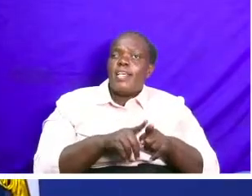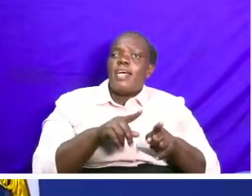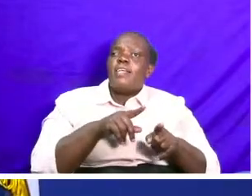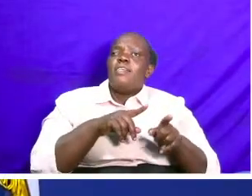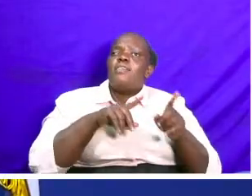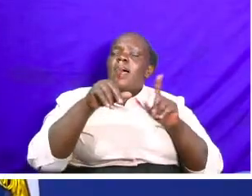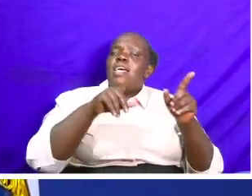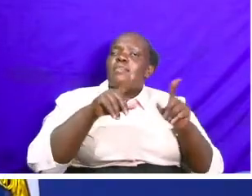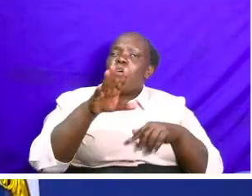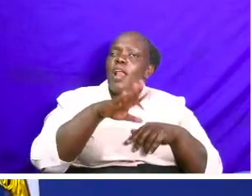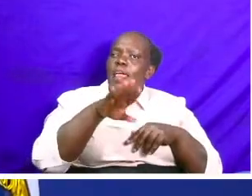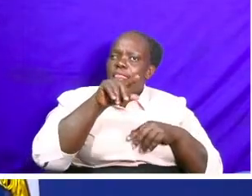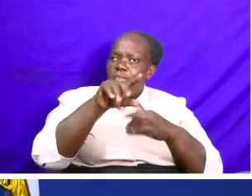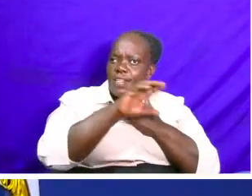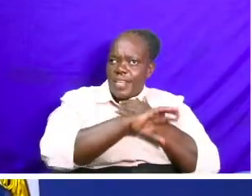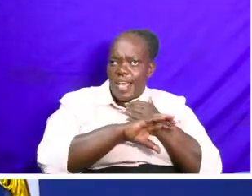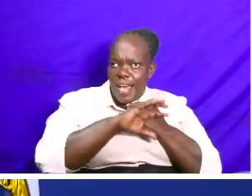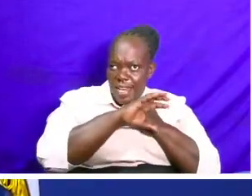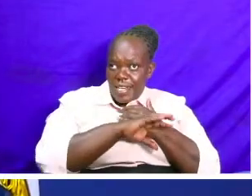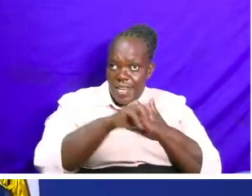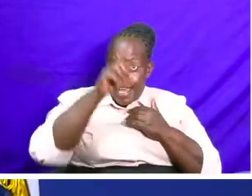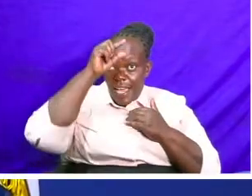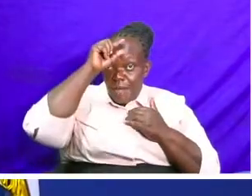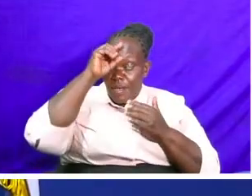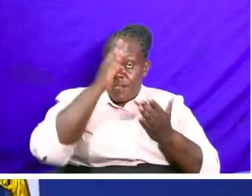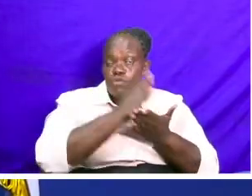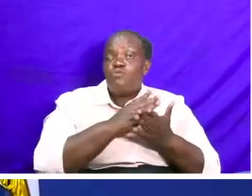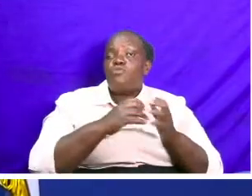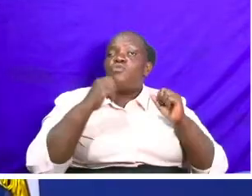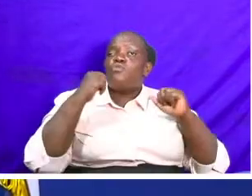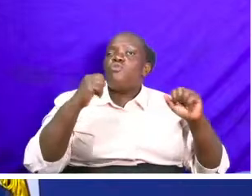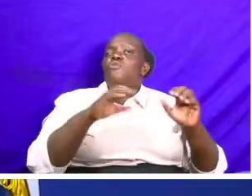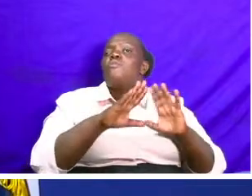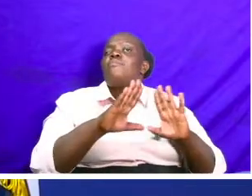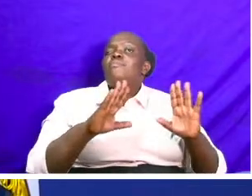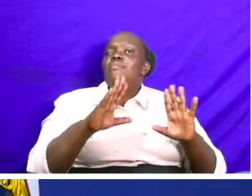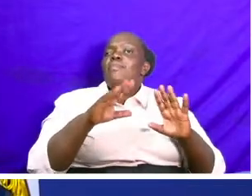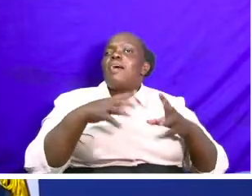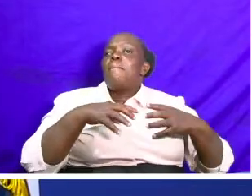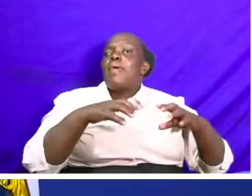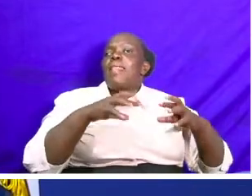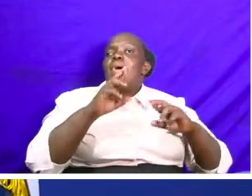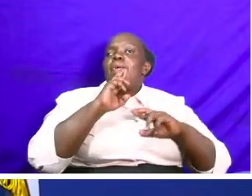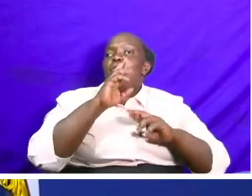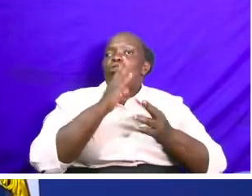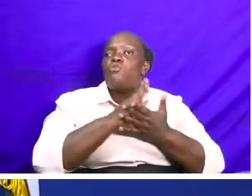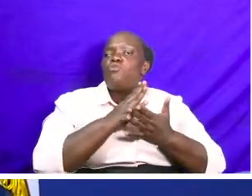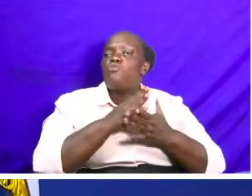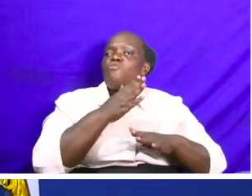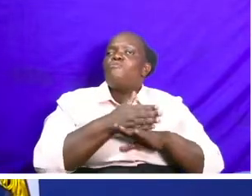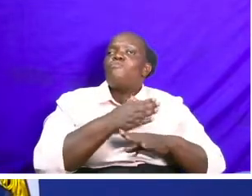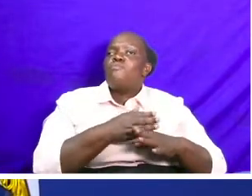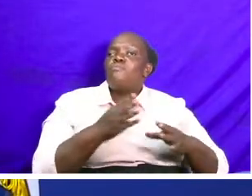hub for this country. The government strongly rejects misleading media reports that falsely associate companies not involved